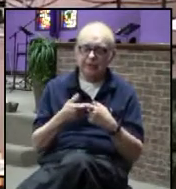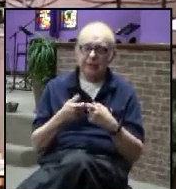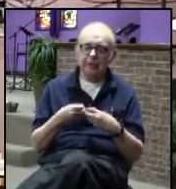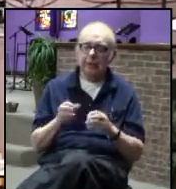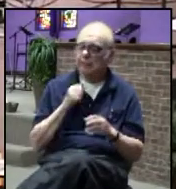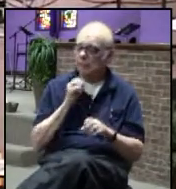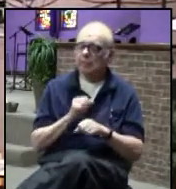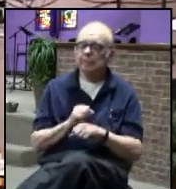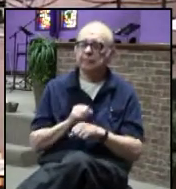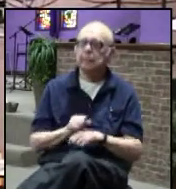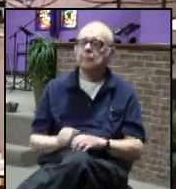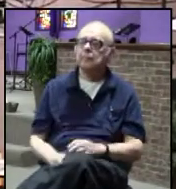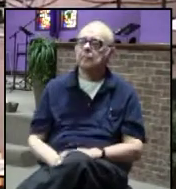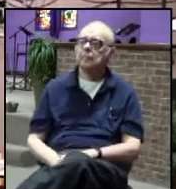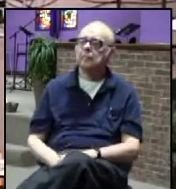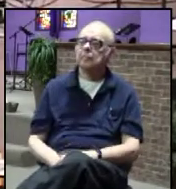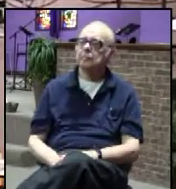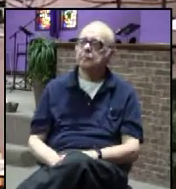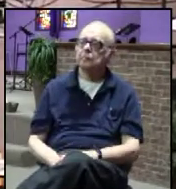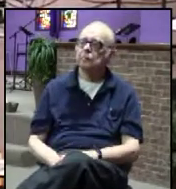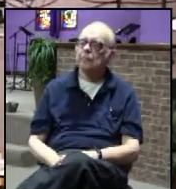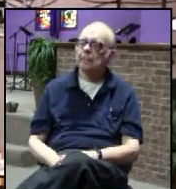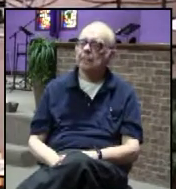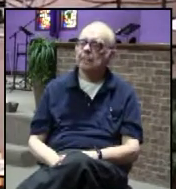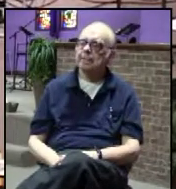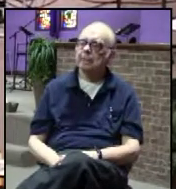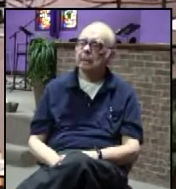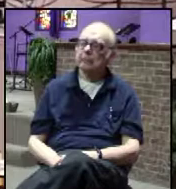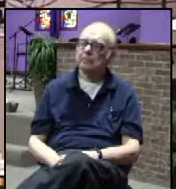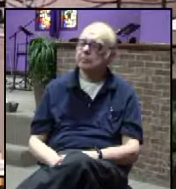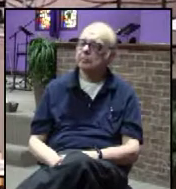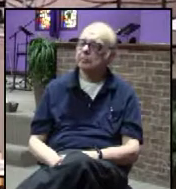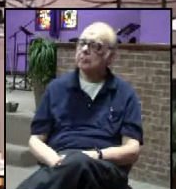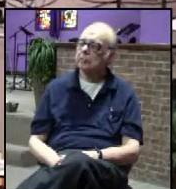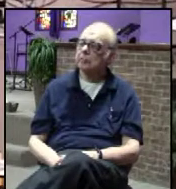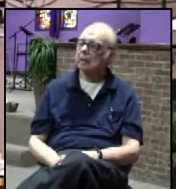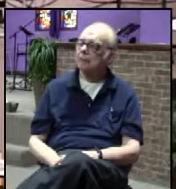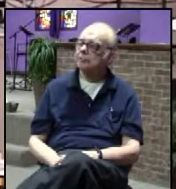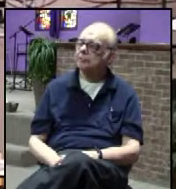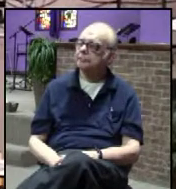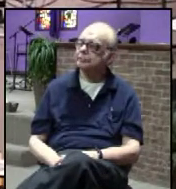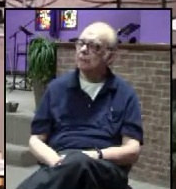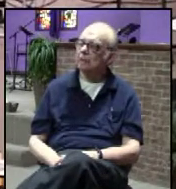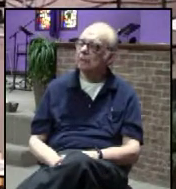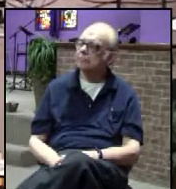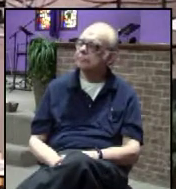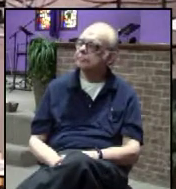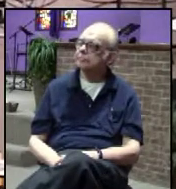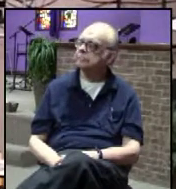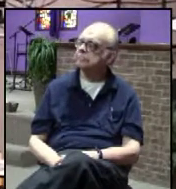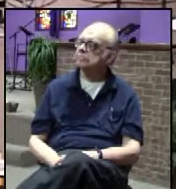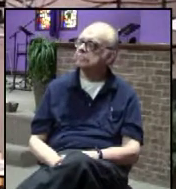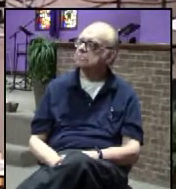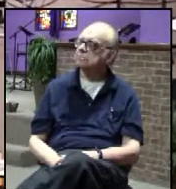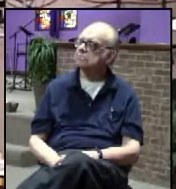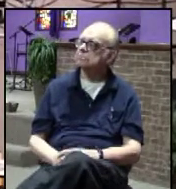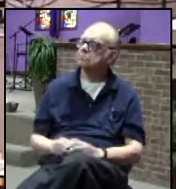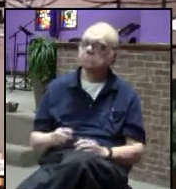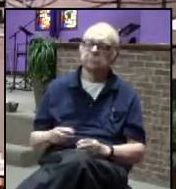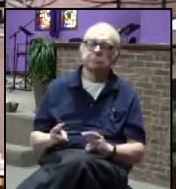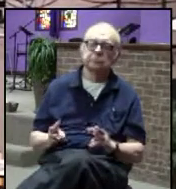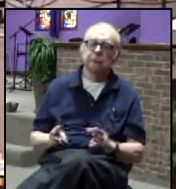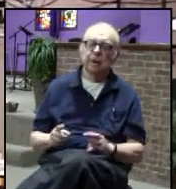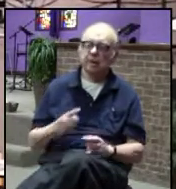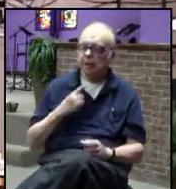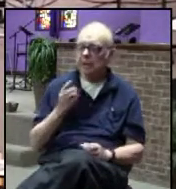We can work out ways to do it, and I can show you another way to do it. Okay? But it's a way to say